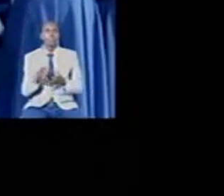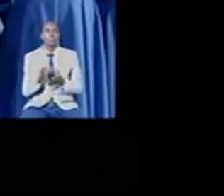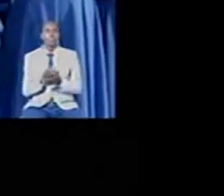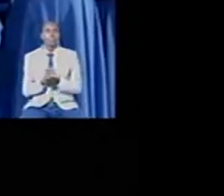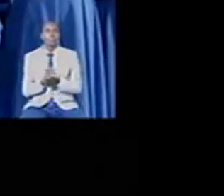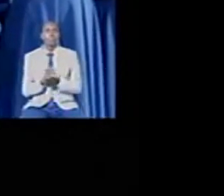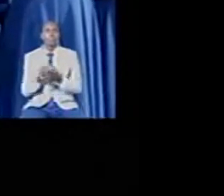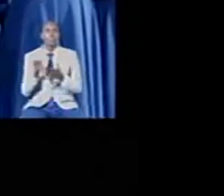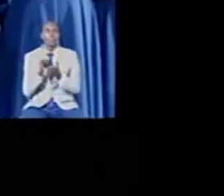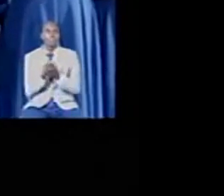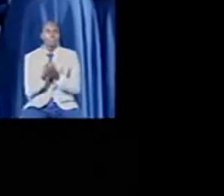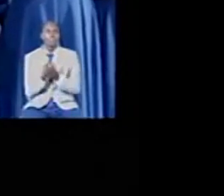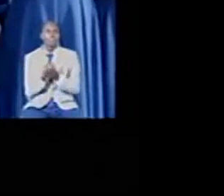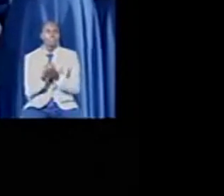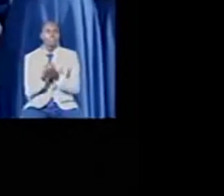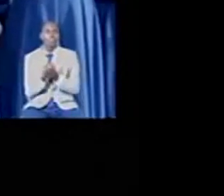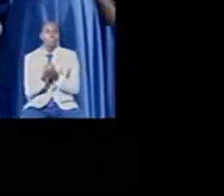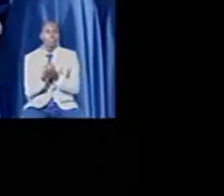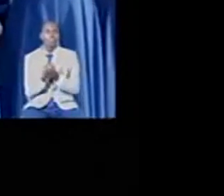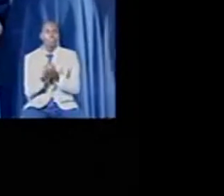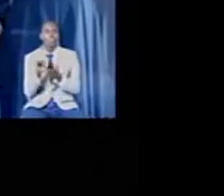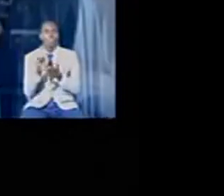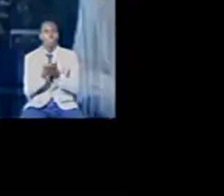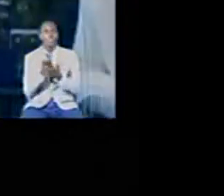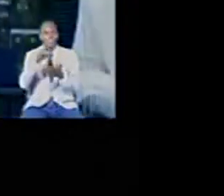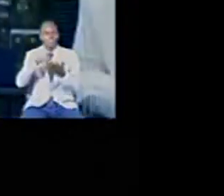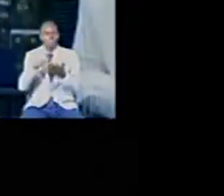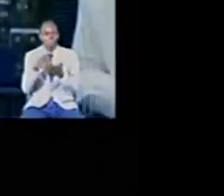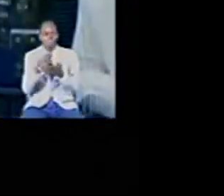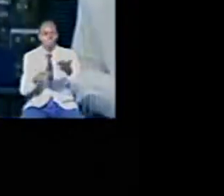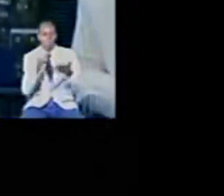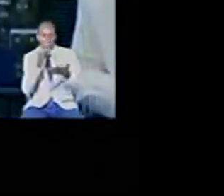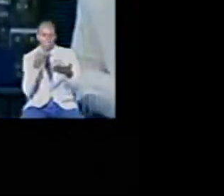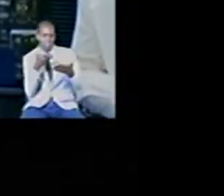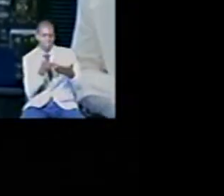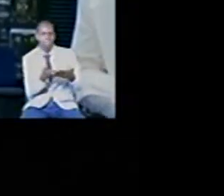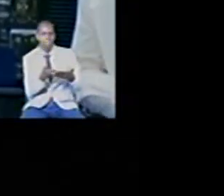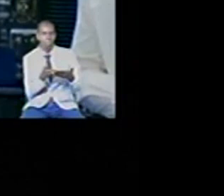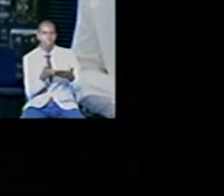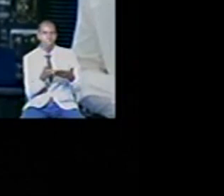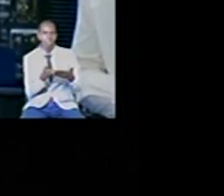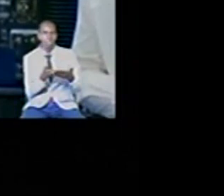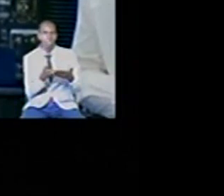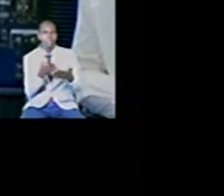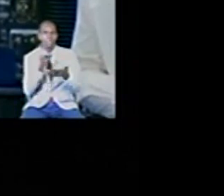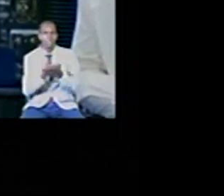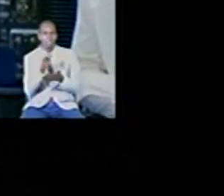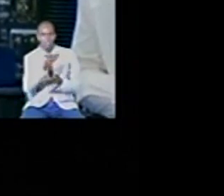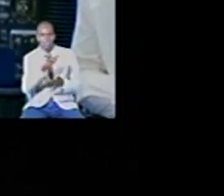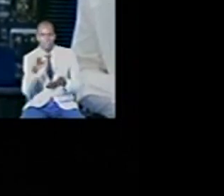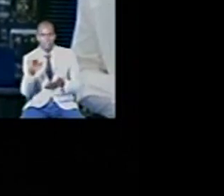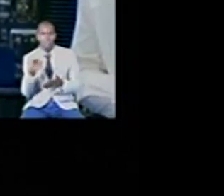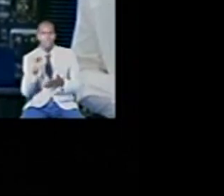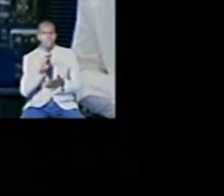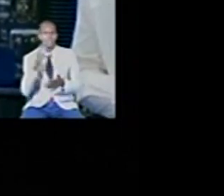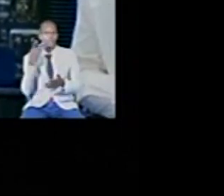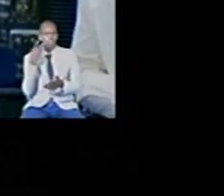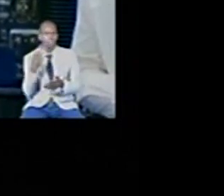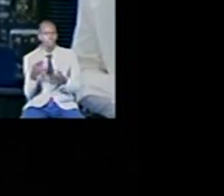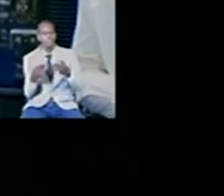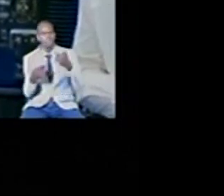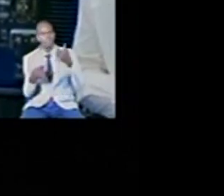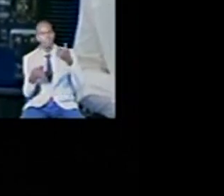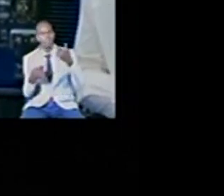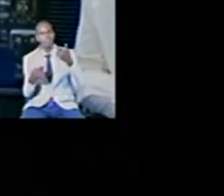and see. She said, okay, read what is there. I said, Gigon Rent House. She said, spell it. I said, G-I-C-O-N. Then